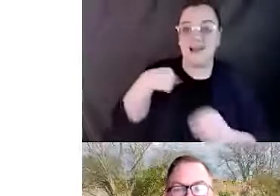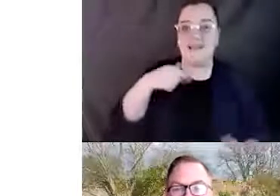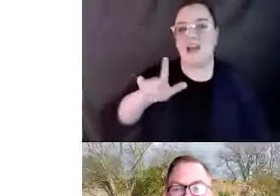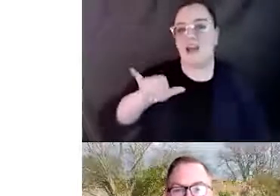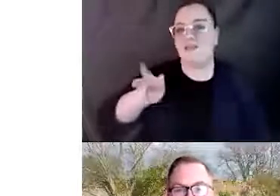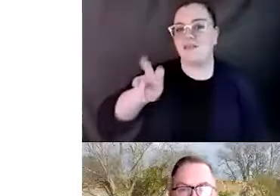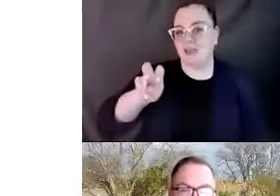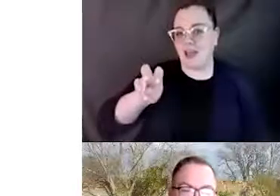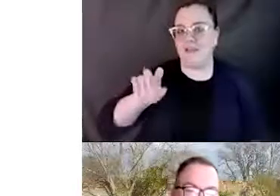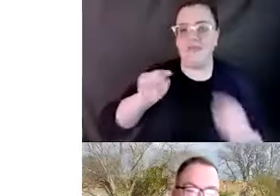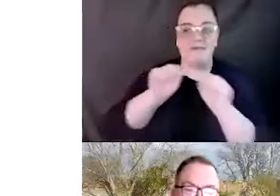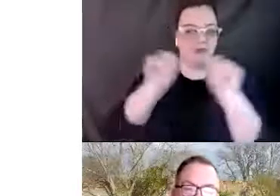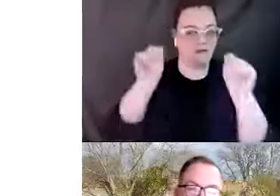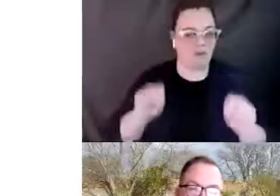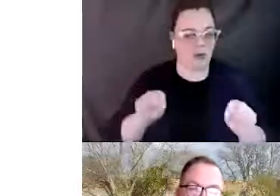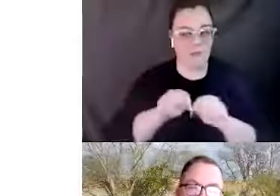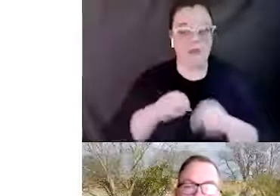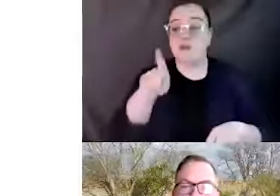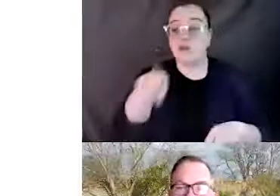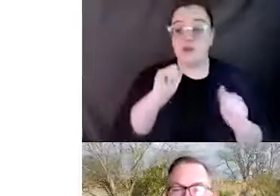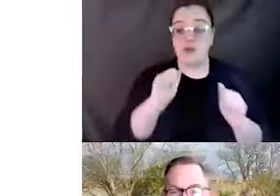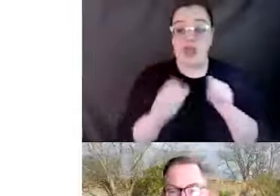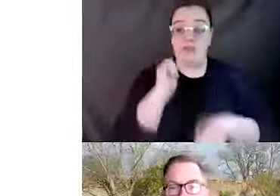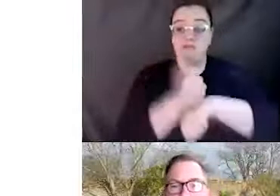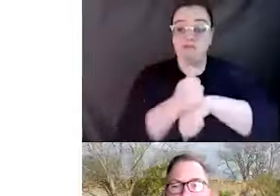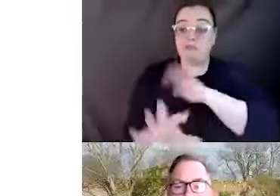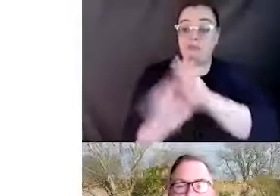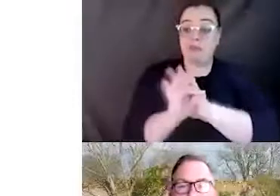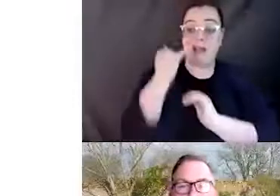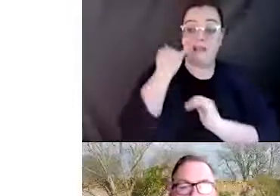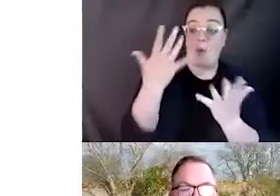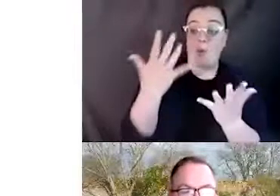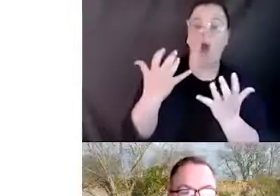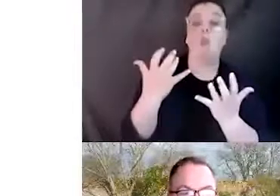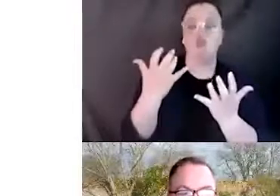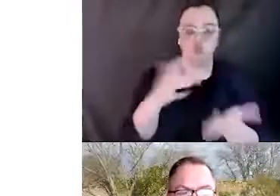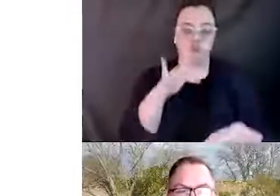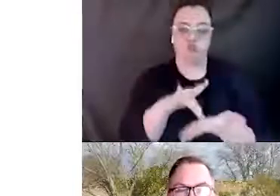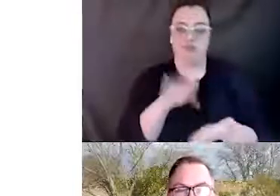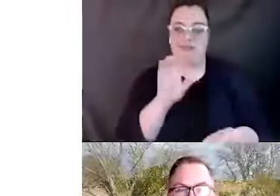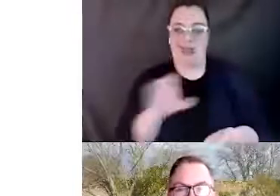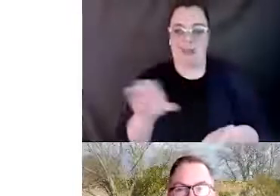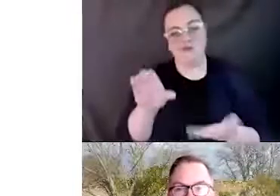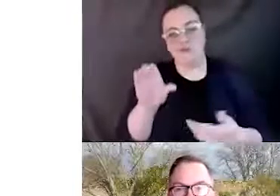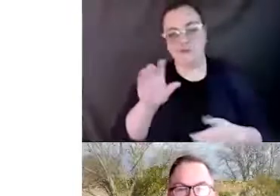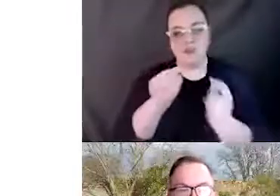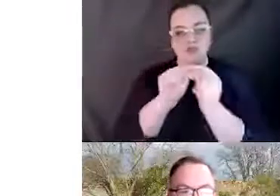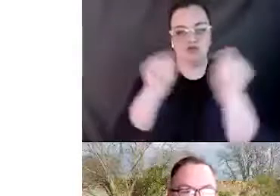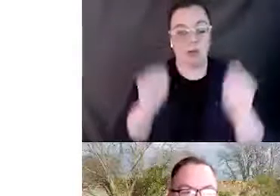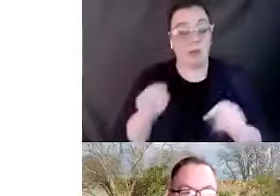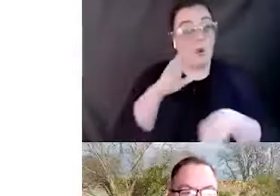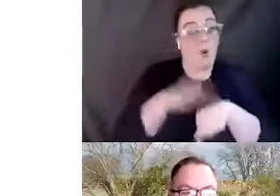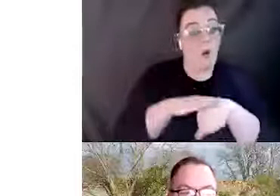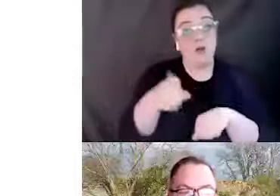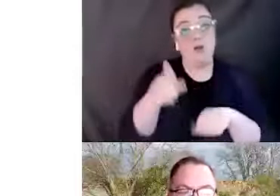That each computer, and if you're on mobile device versus desktop, your settings may be different, but you may be able to turn that on or